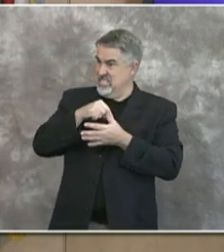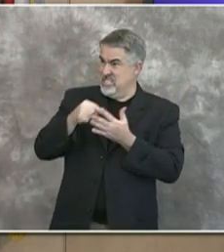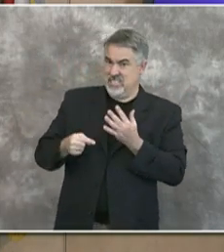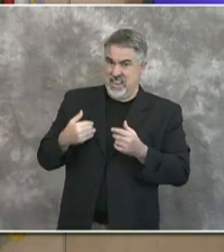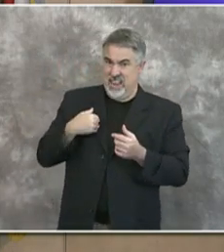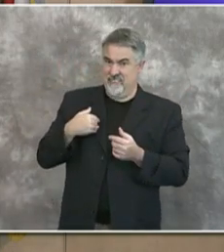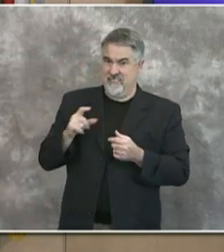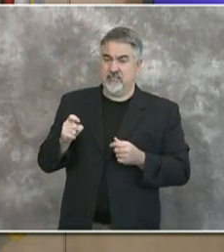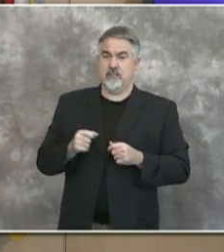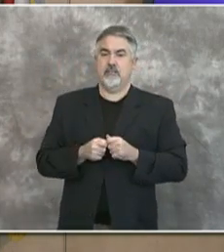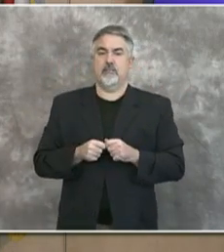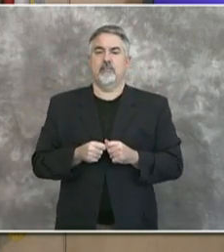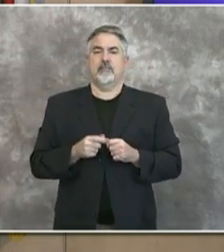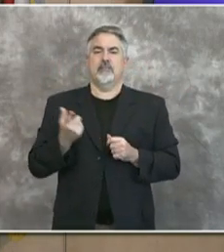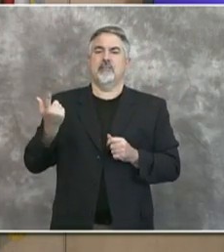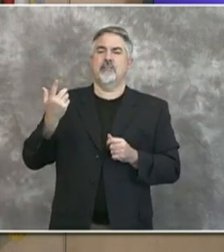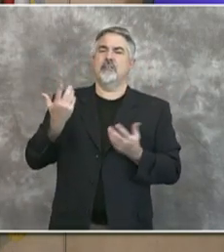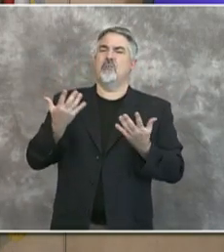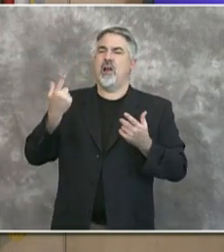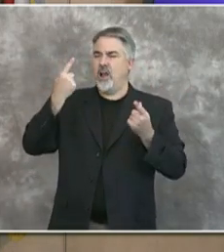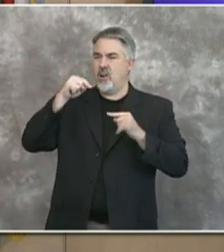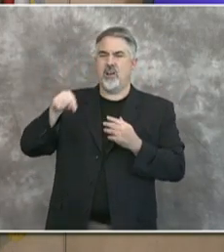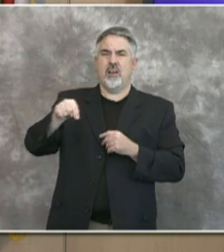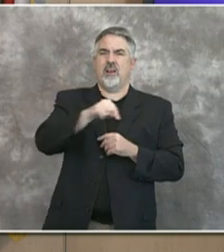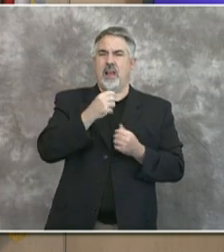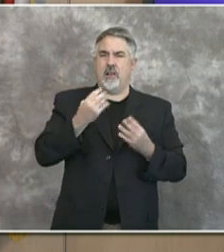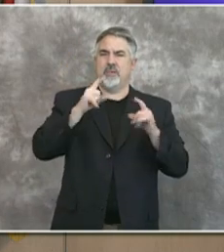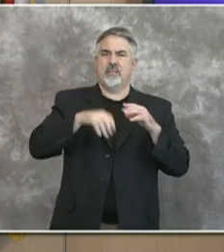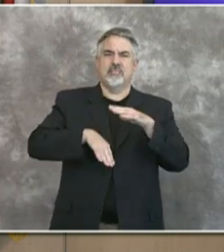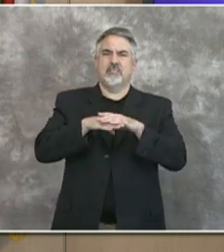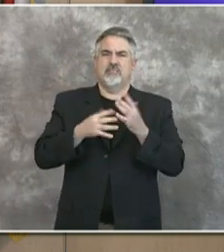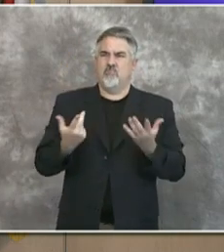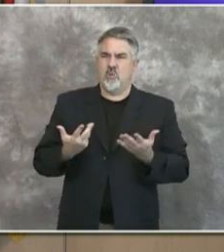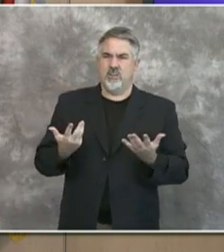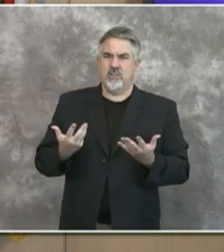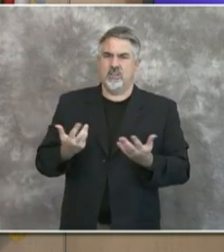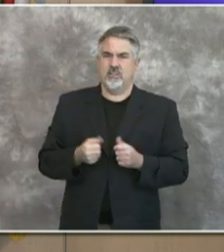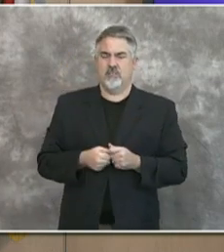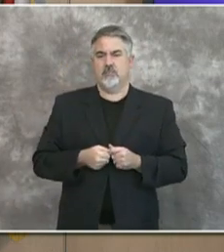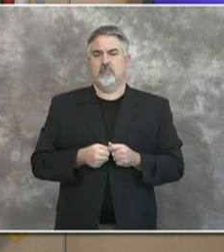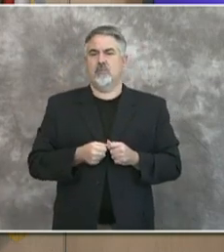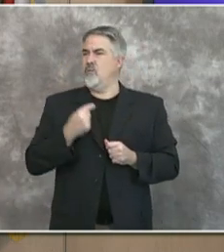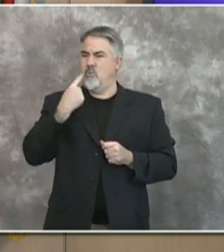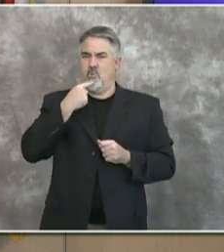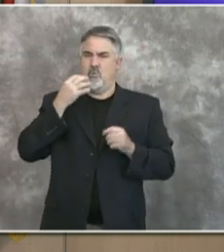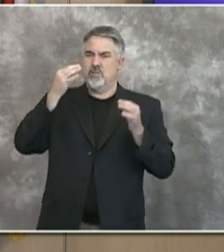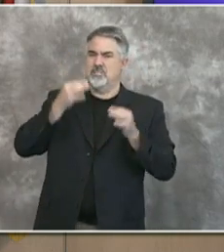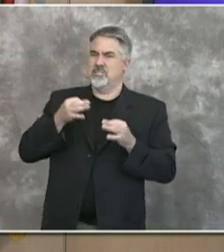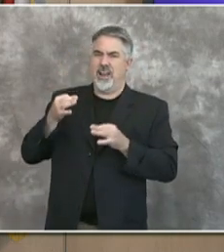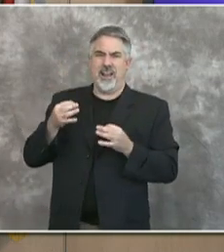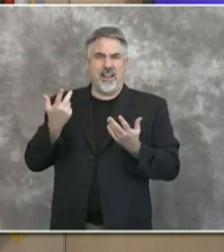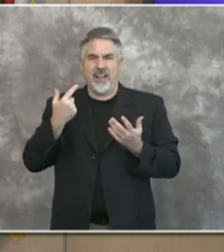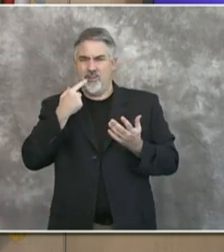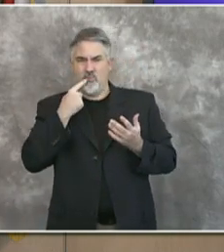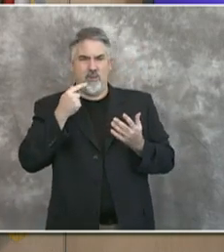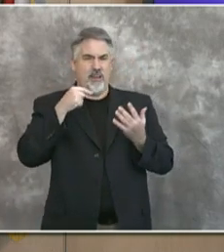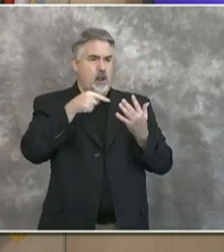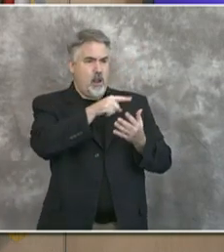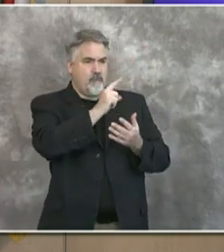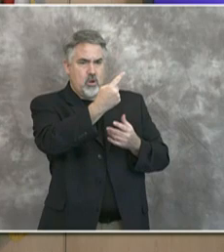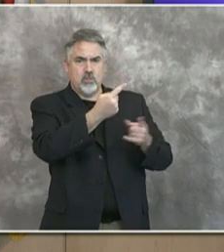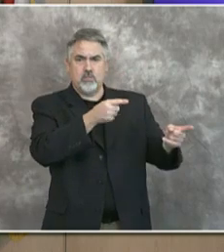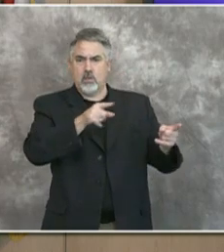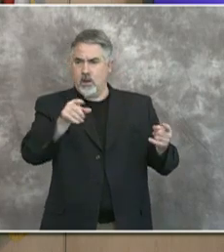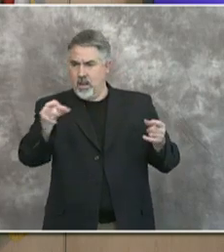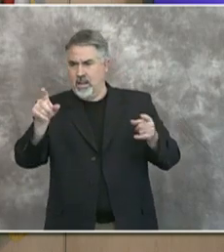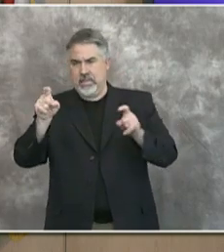upon framework or outline, guidelines of who should be tested in what order? Then when we know that and we believe